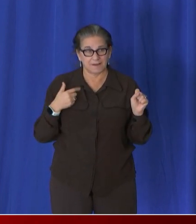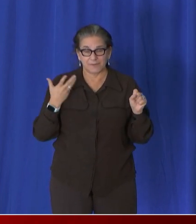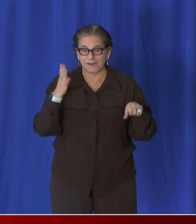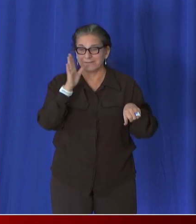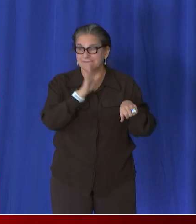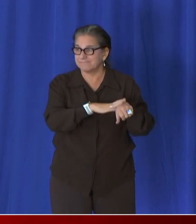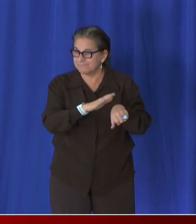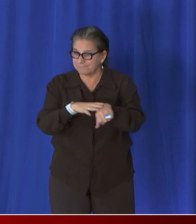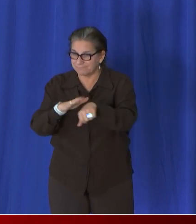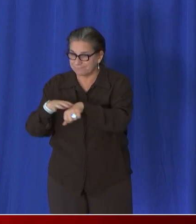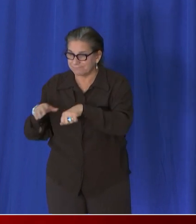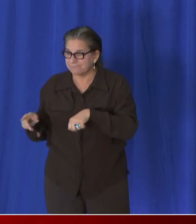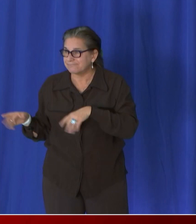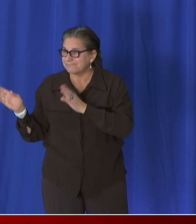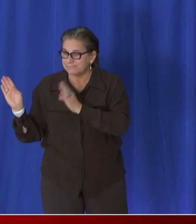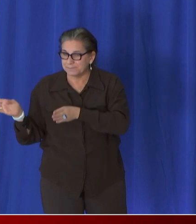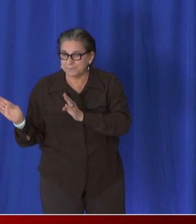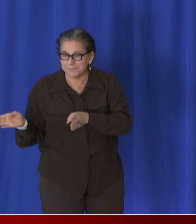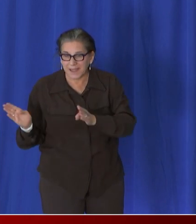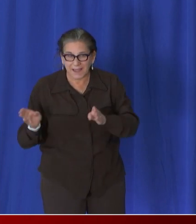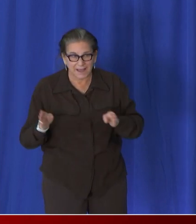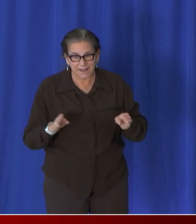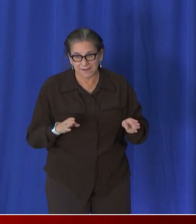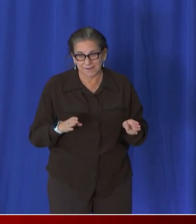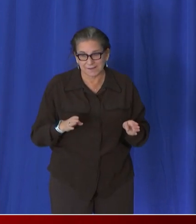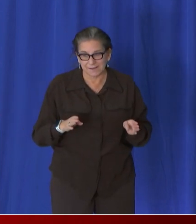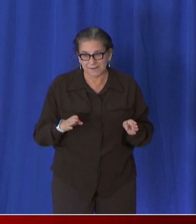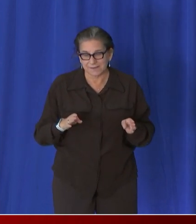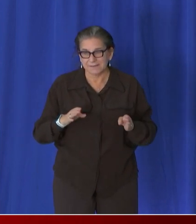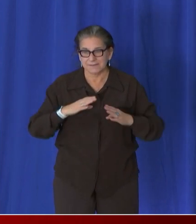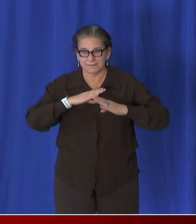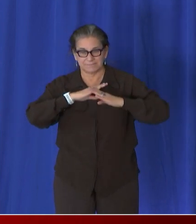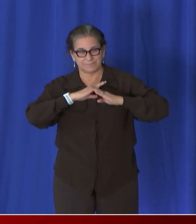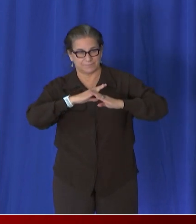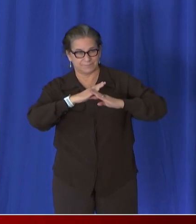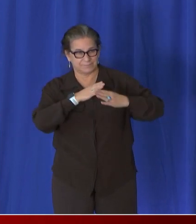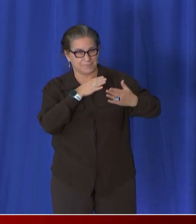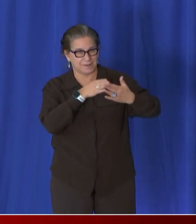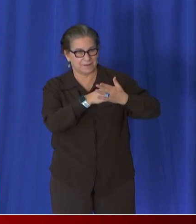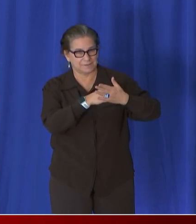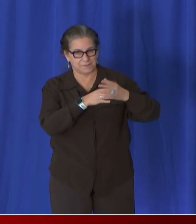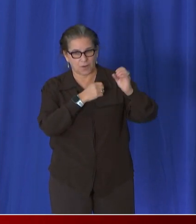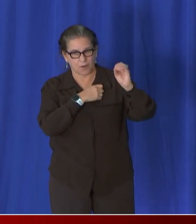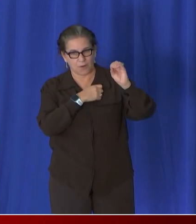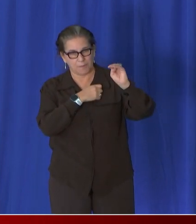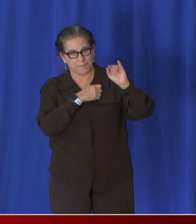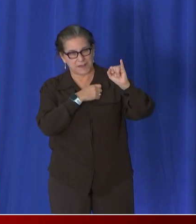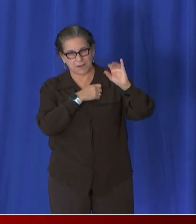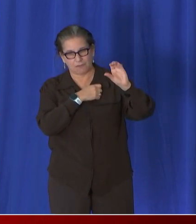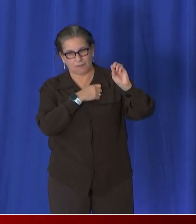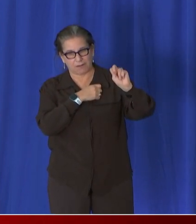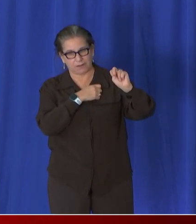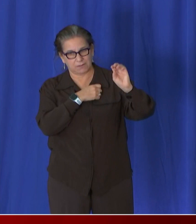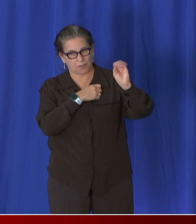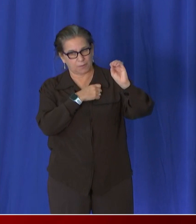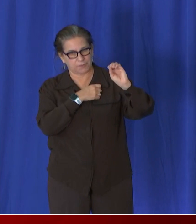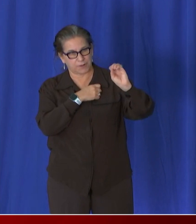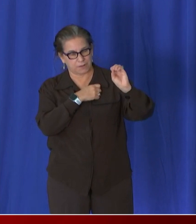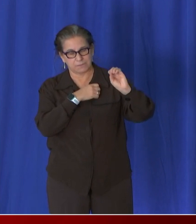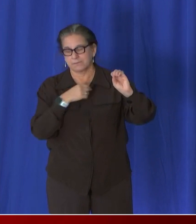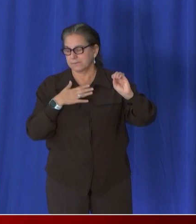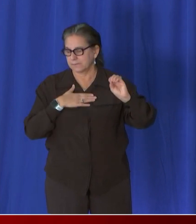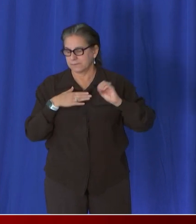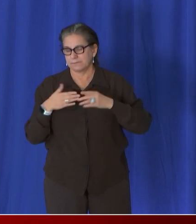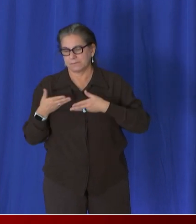can, but also make sure that our public health system, which is what we're doing, is amply